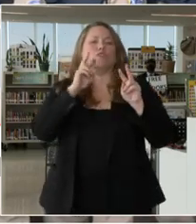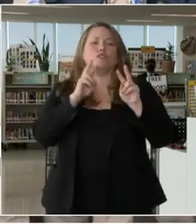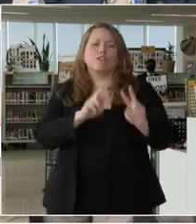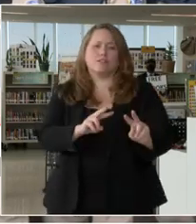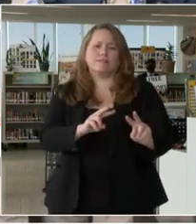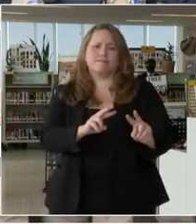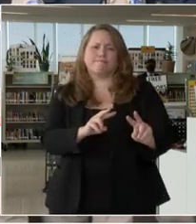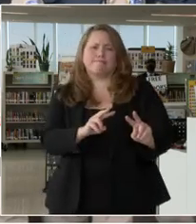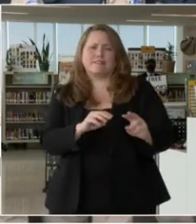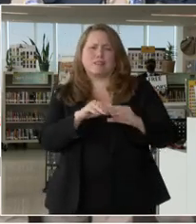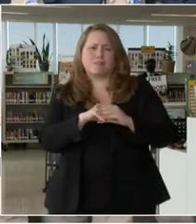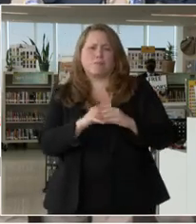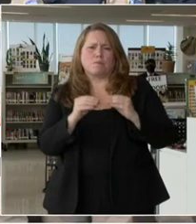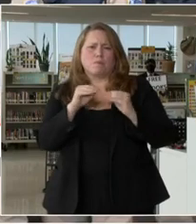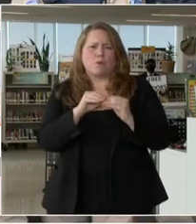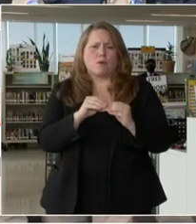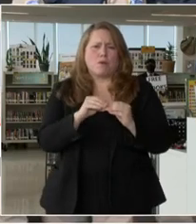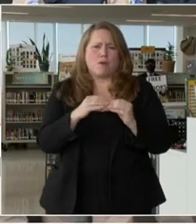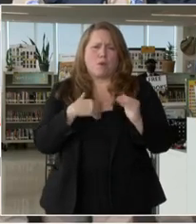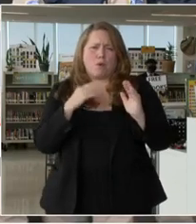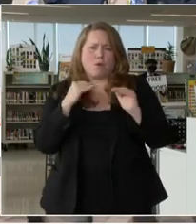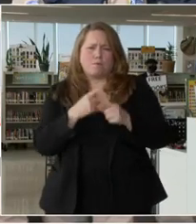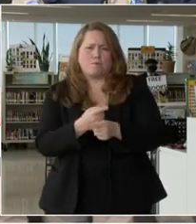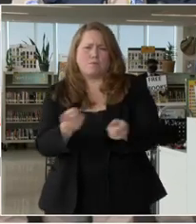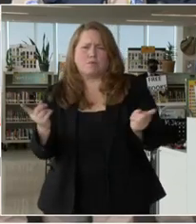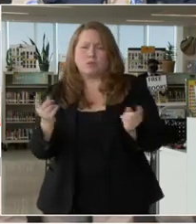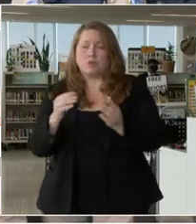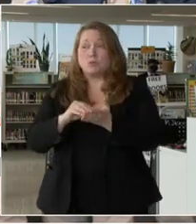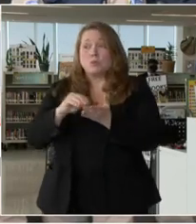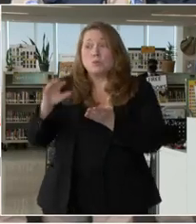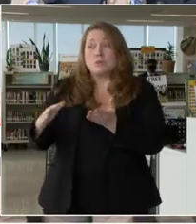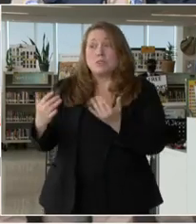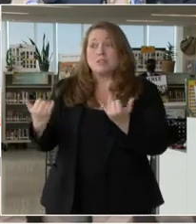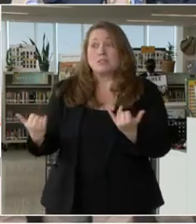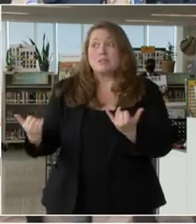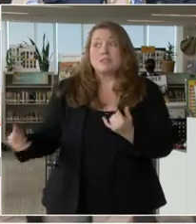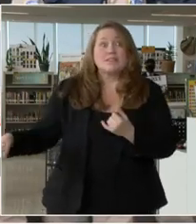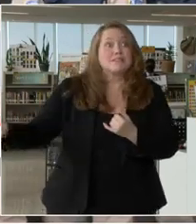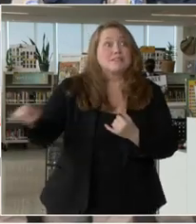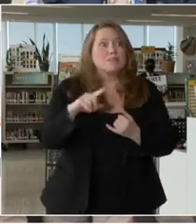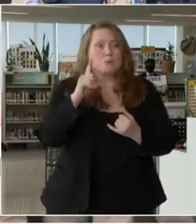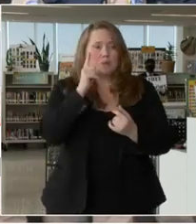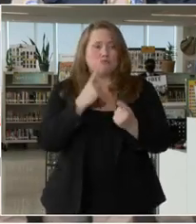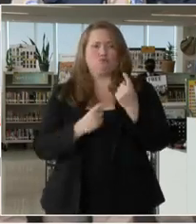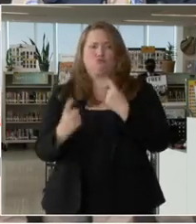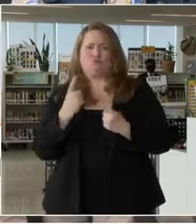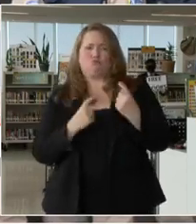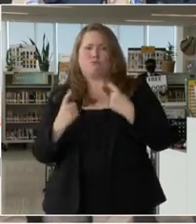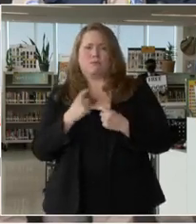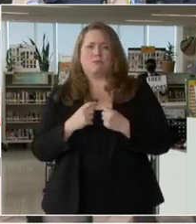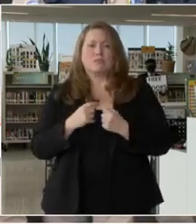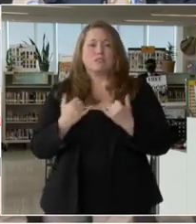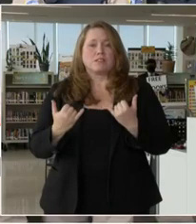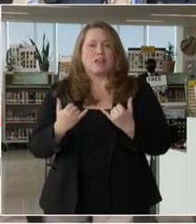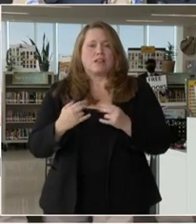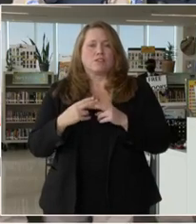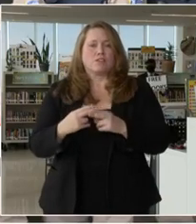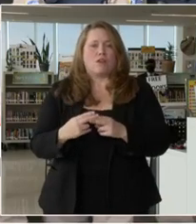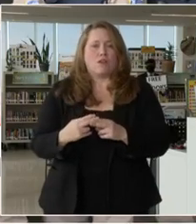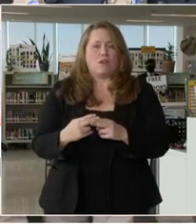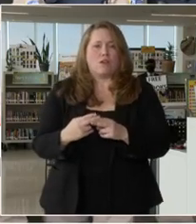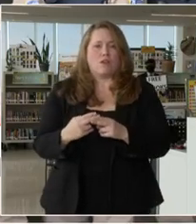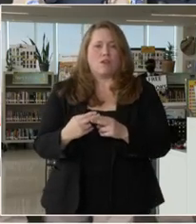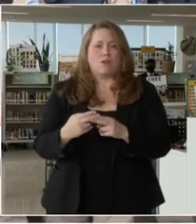I hope that students will ask us questions today during today's Prospect Day, and you will